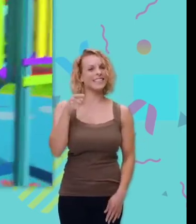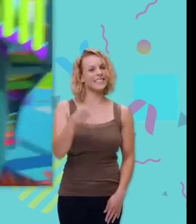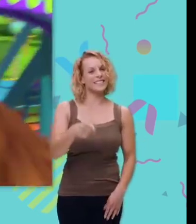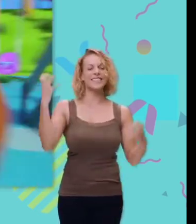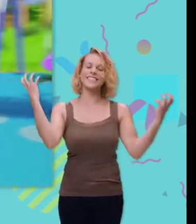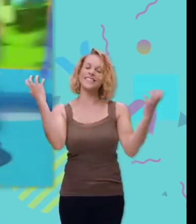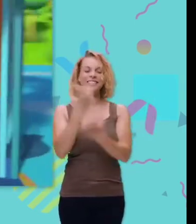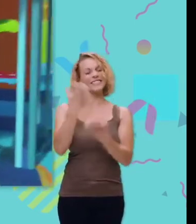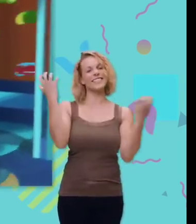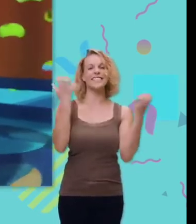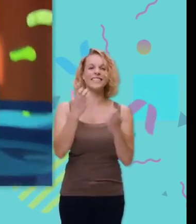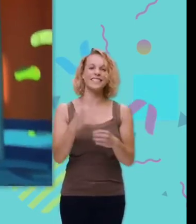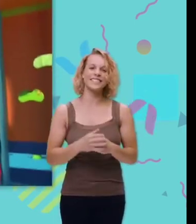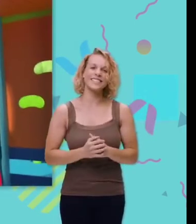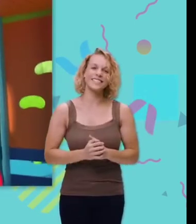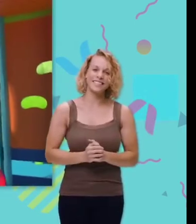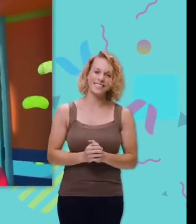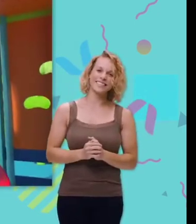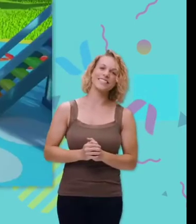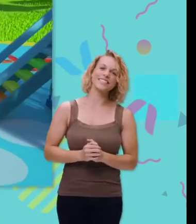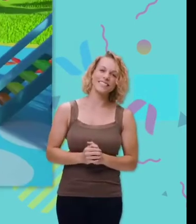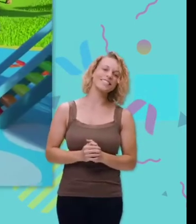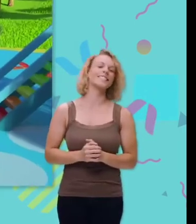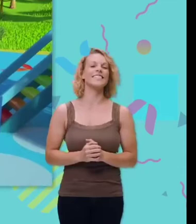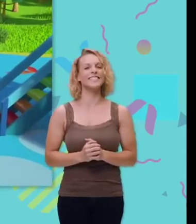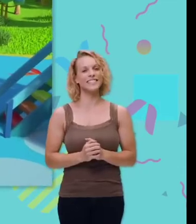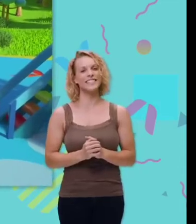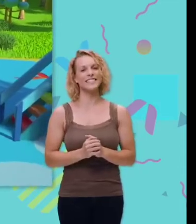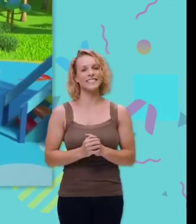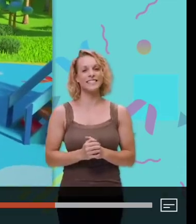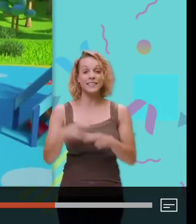Slide, I like it, wow.